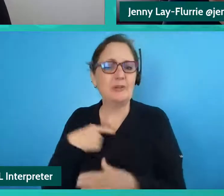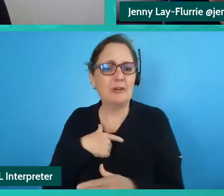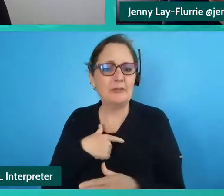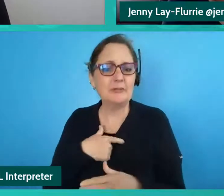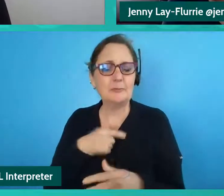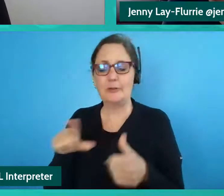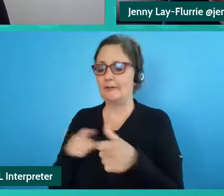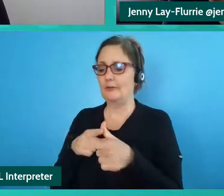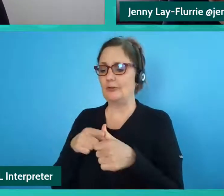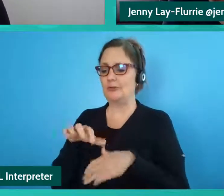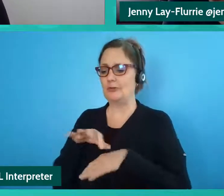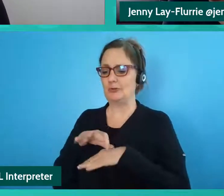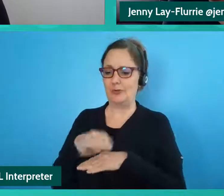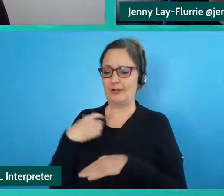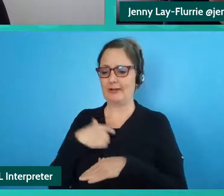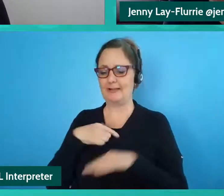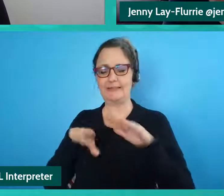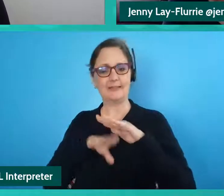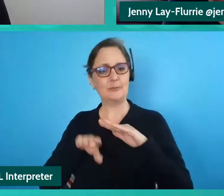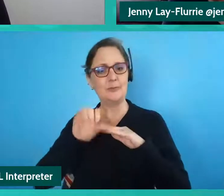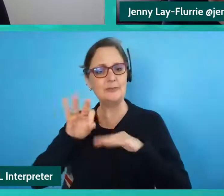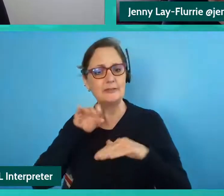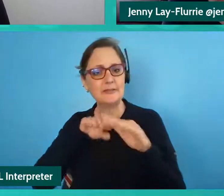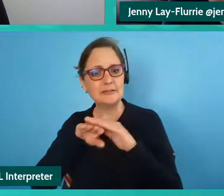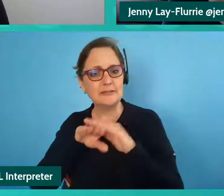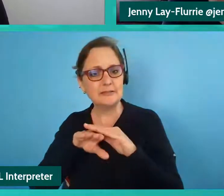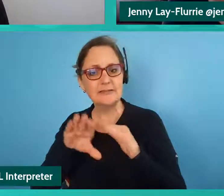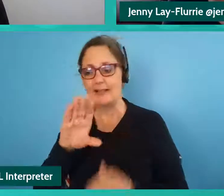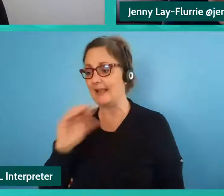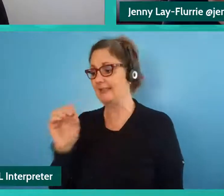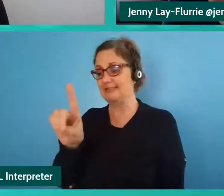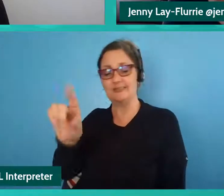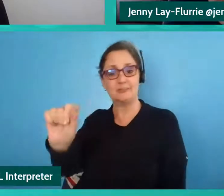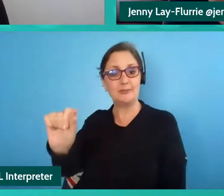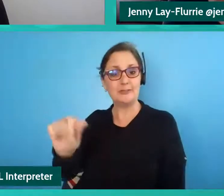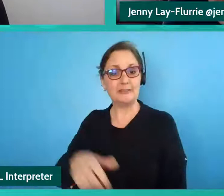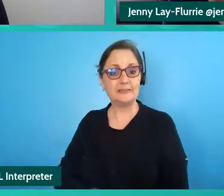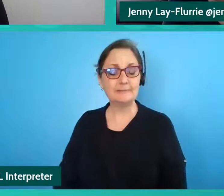grounding us in the basics of accessibility and disability?